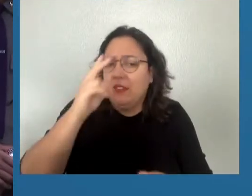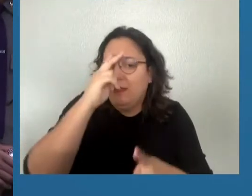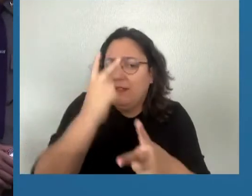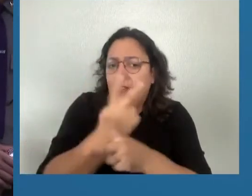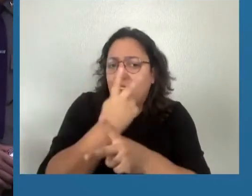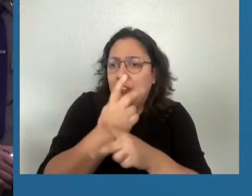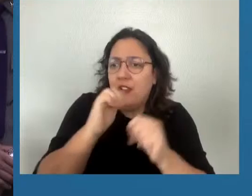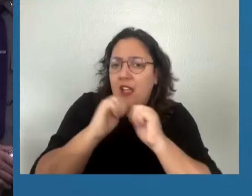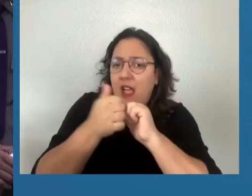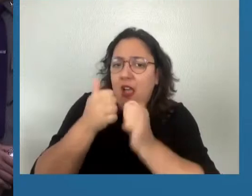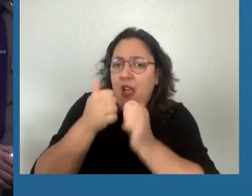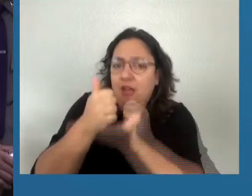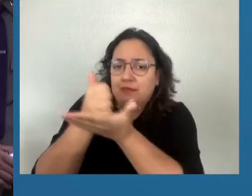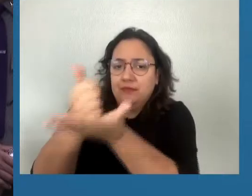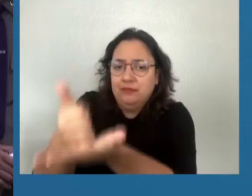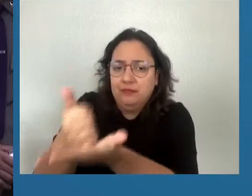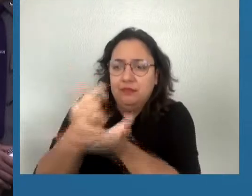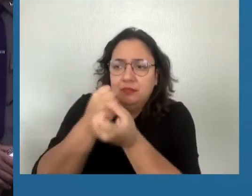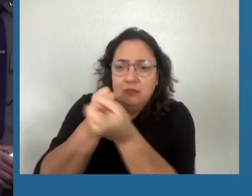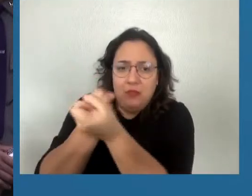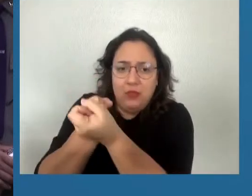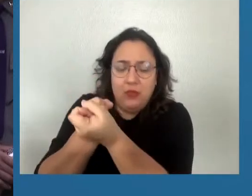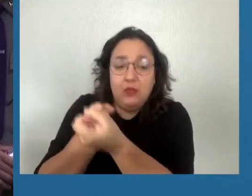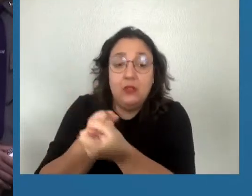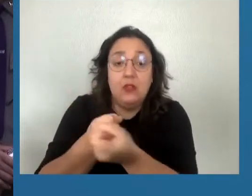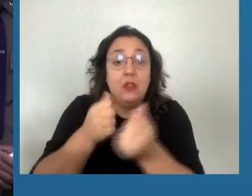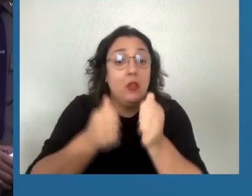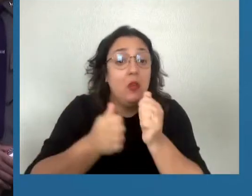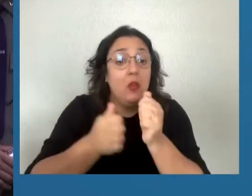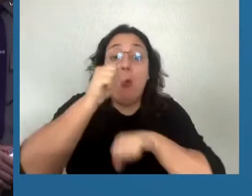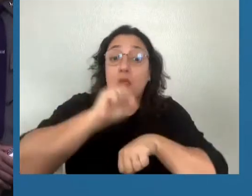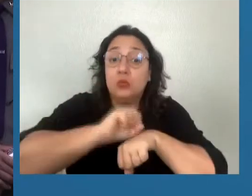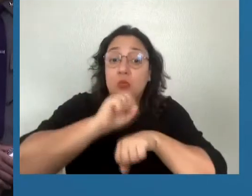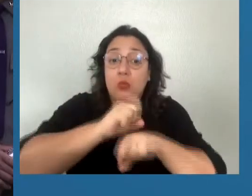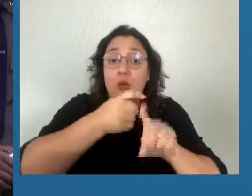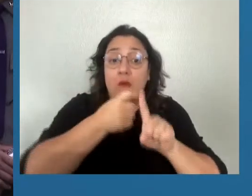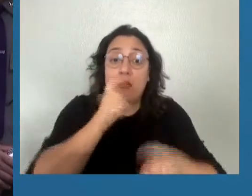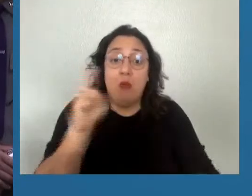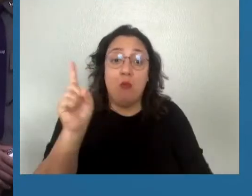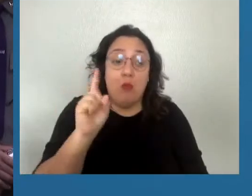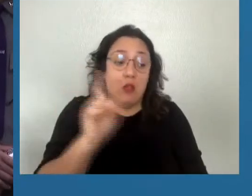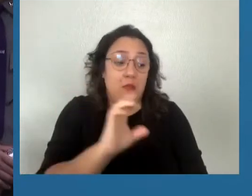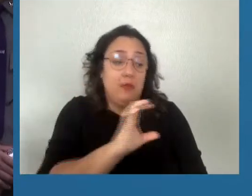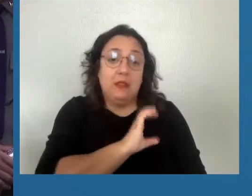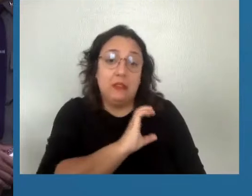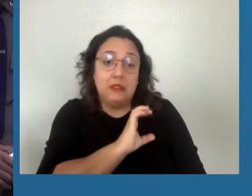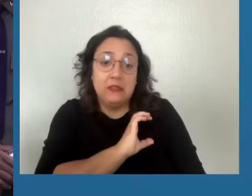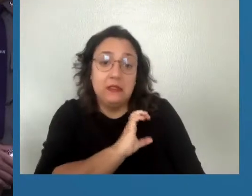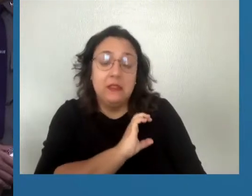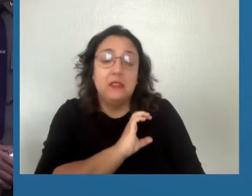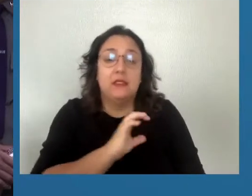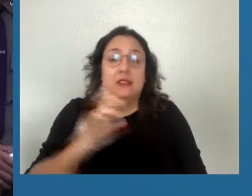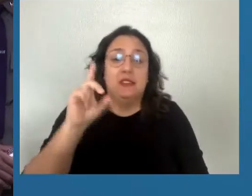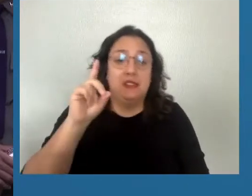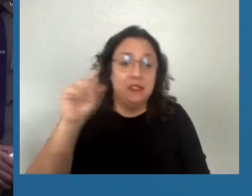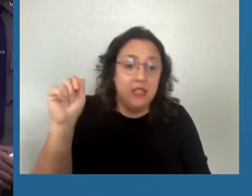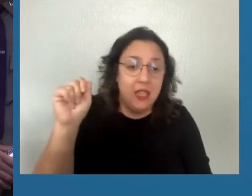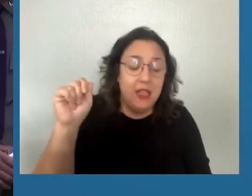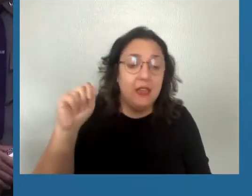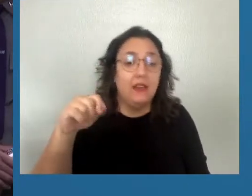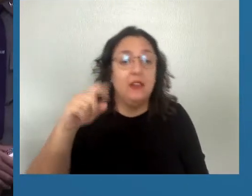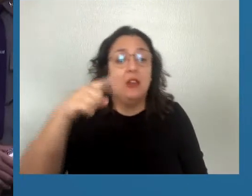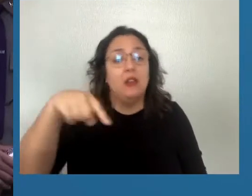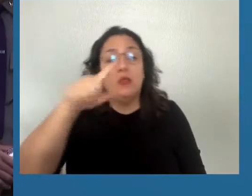police department and the sheriff's department and the DA's office and our elected leaders, the mayor, the county